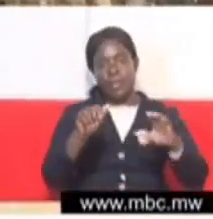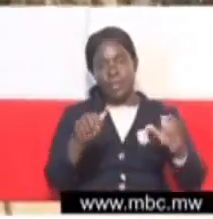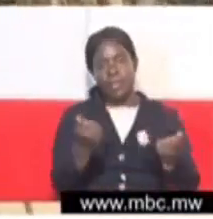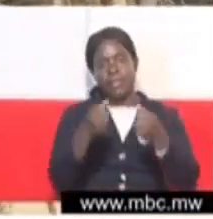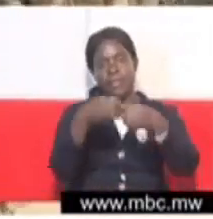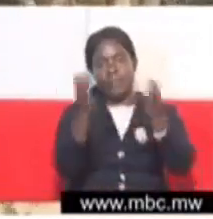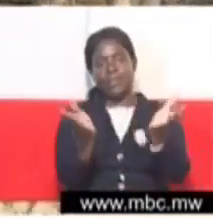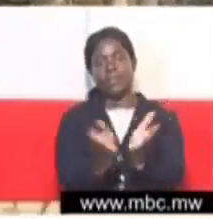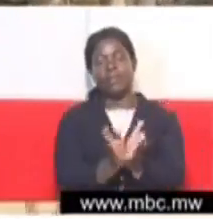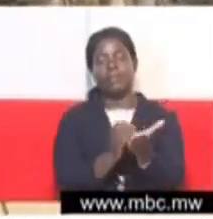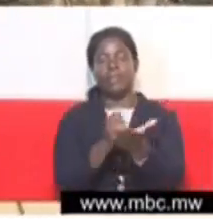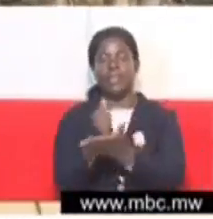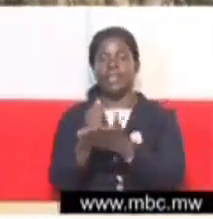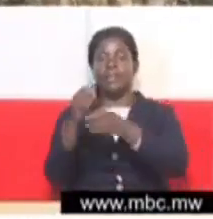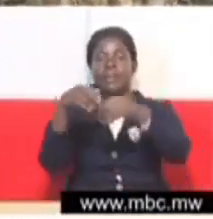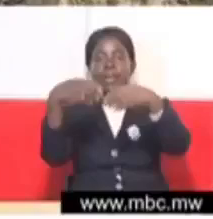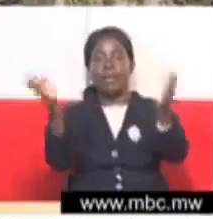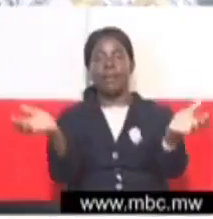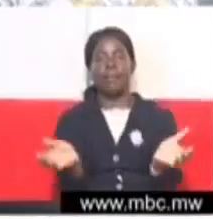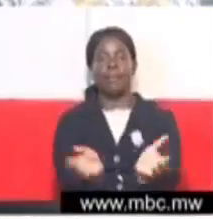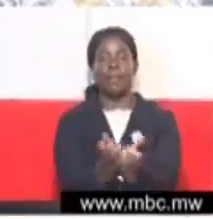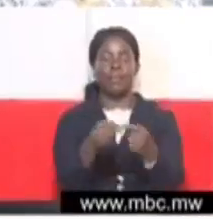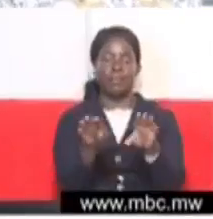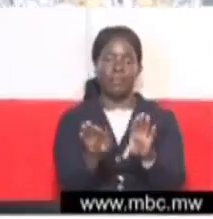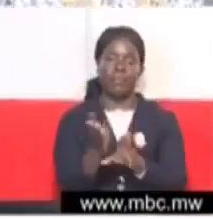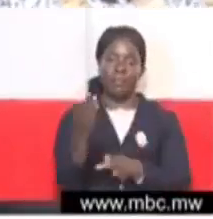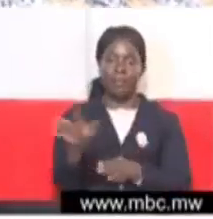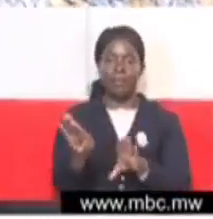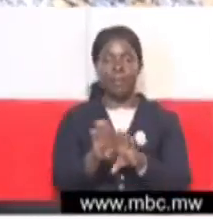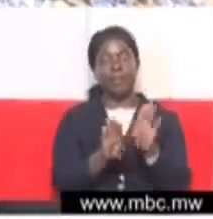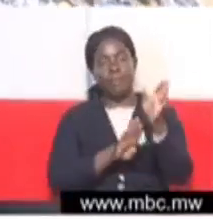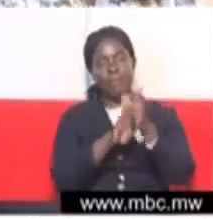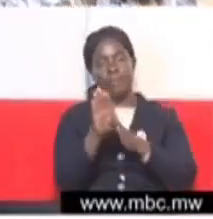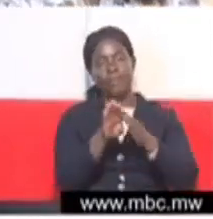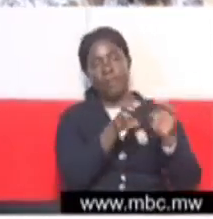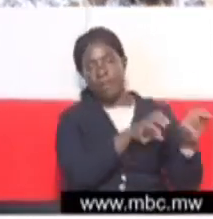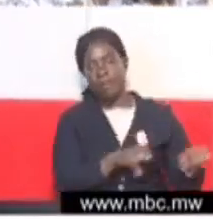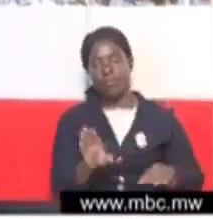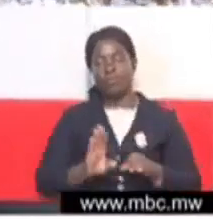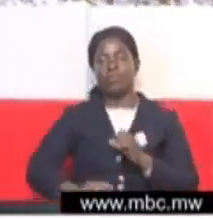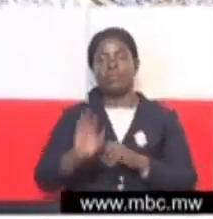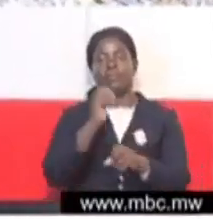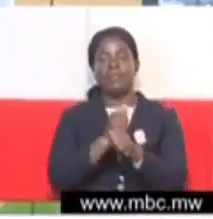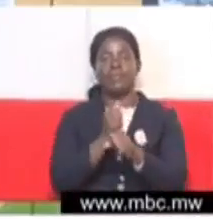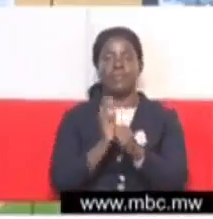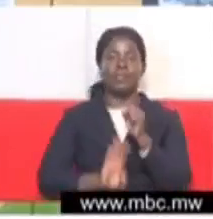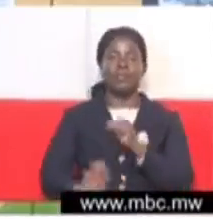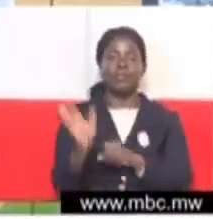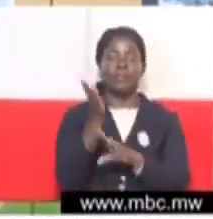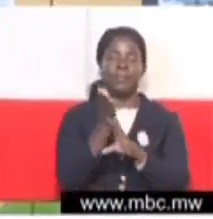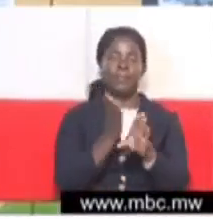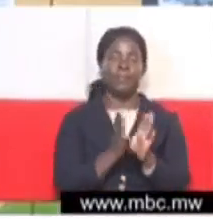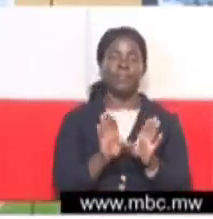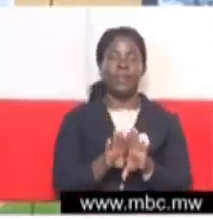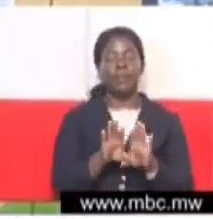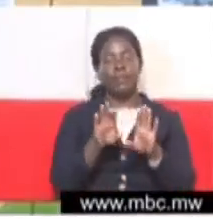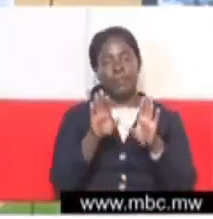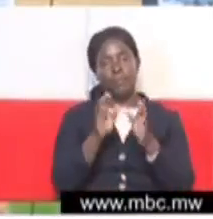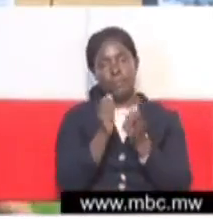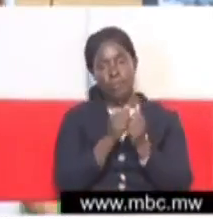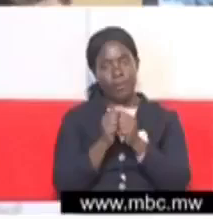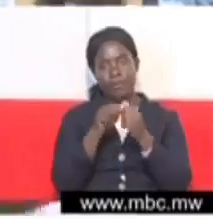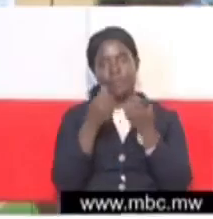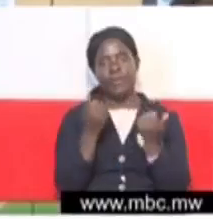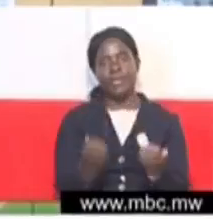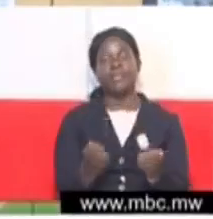Carnival helps companies and operators in the sector to improve their products and services on the market. With tourism, there are so